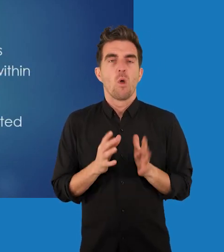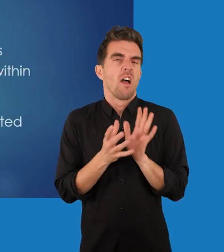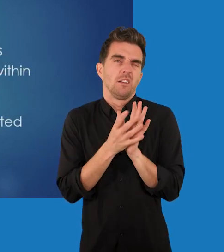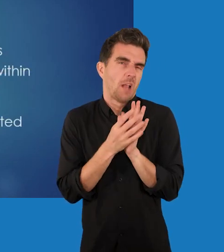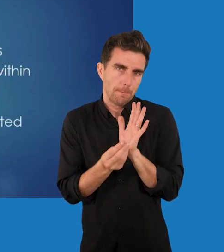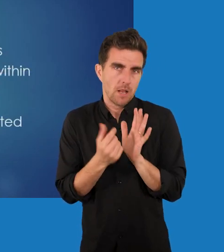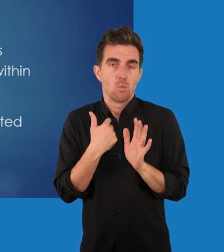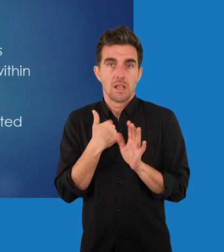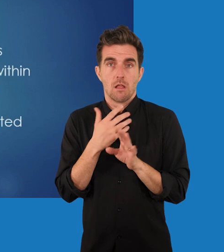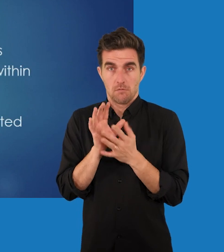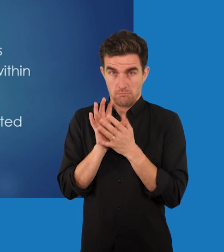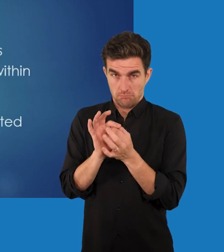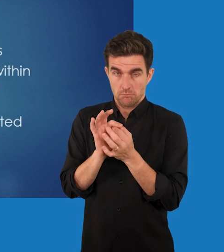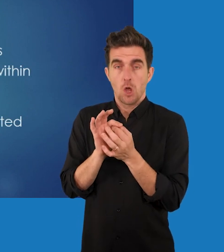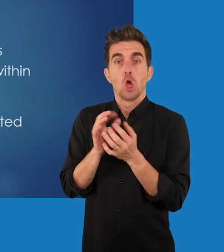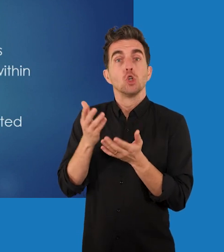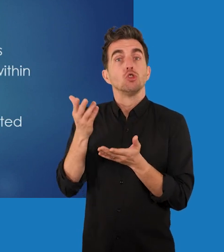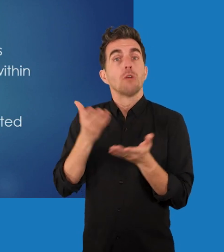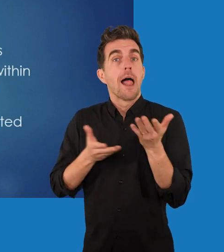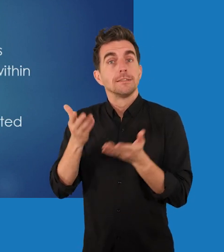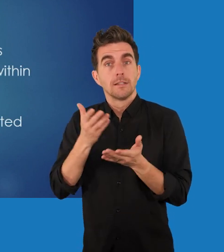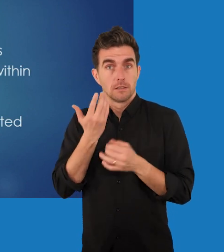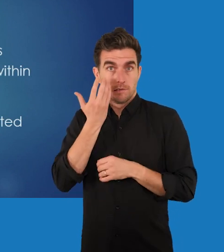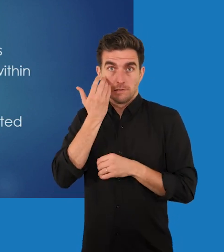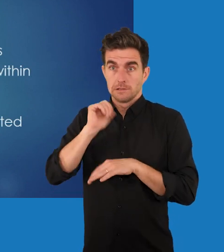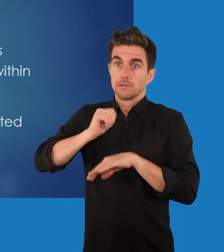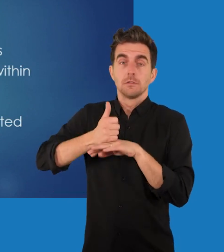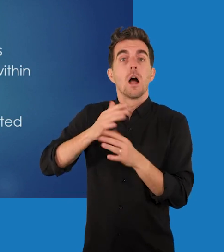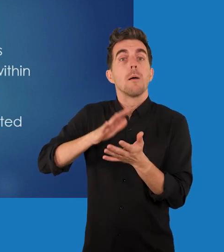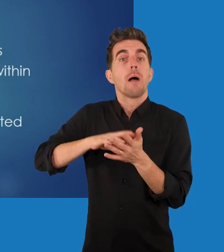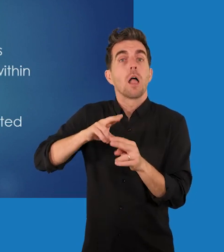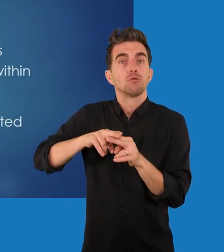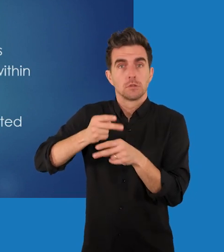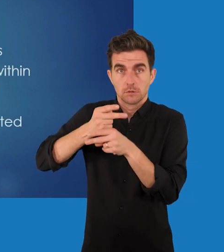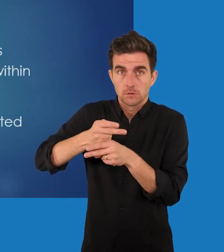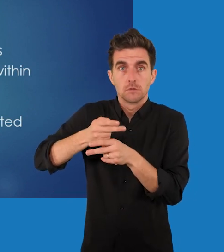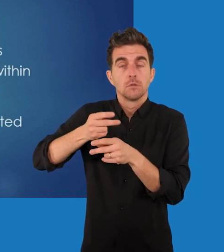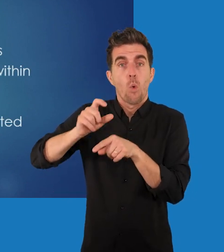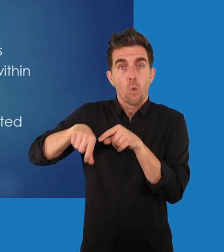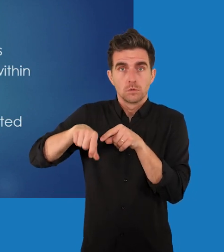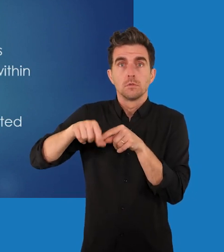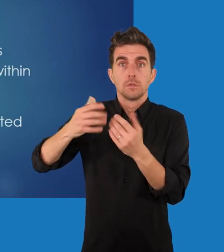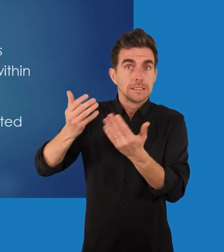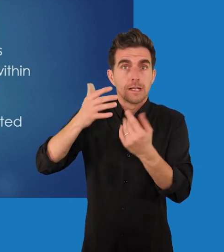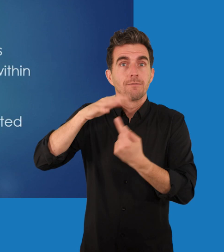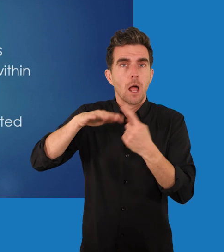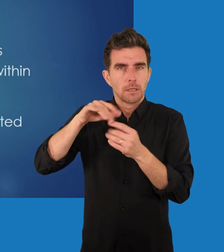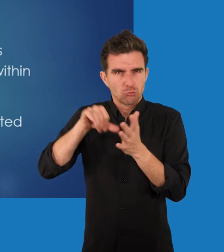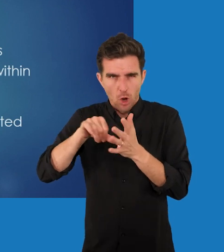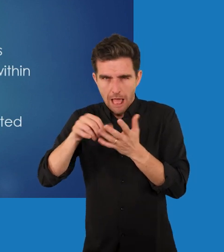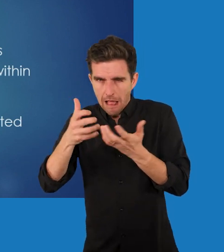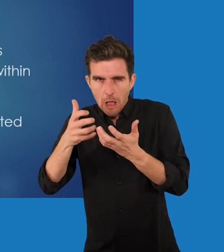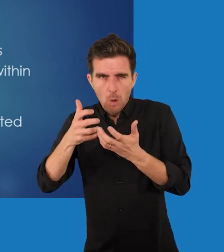estate. So, for example, we've been working with a charity recently, setting up a parenting course in order to bring families